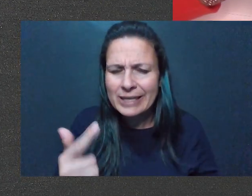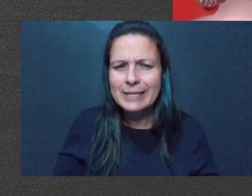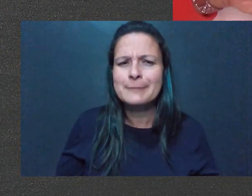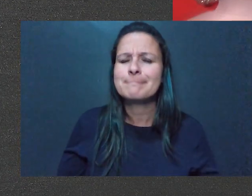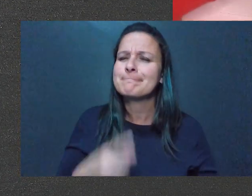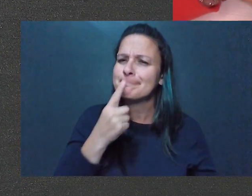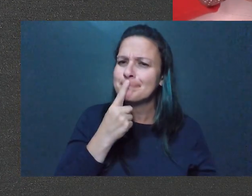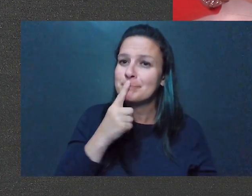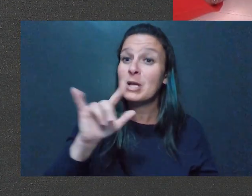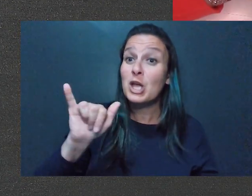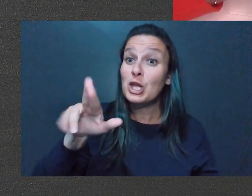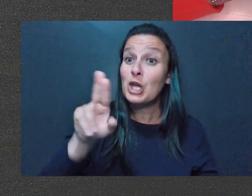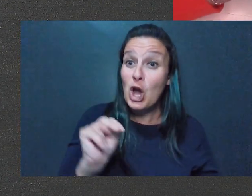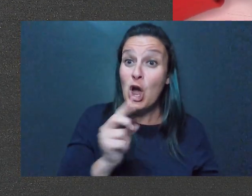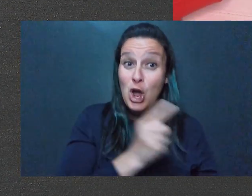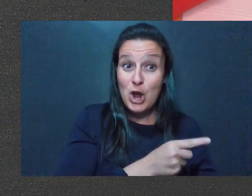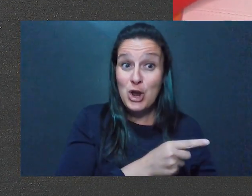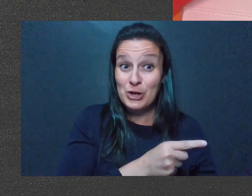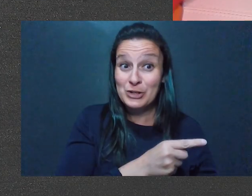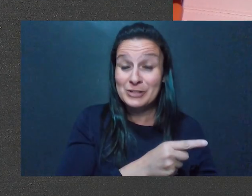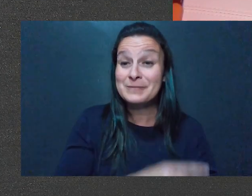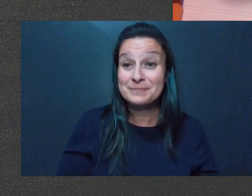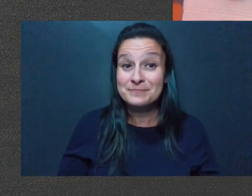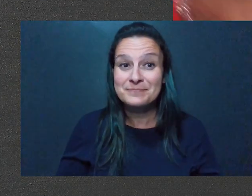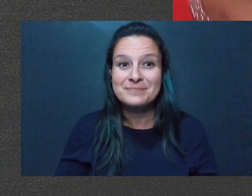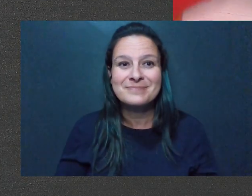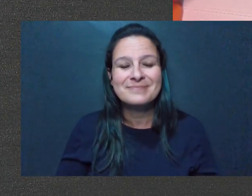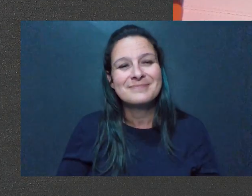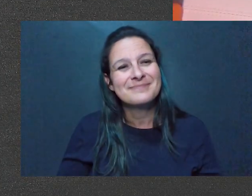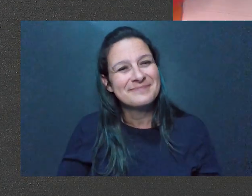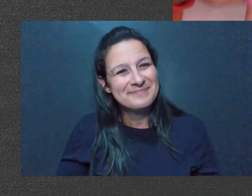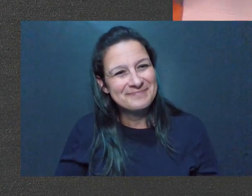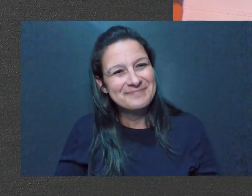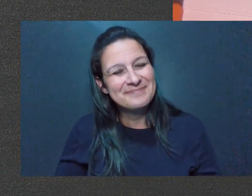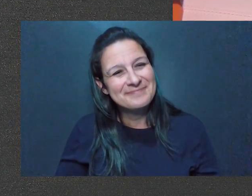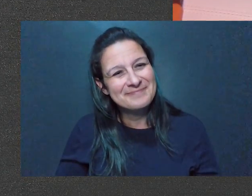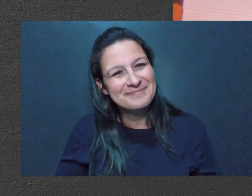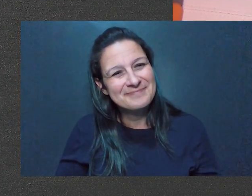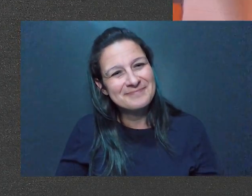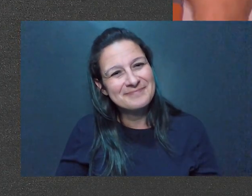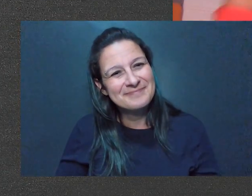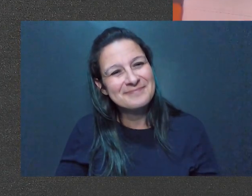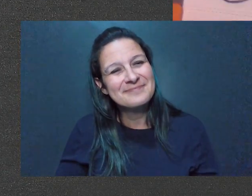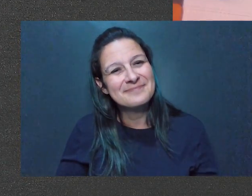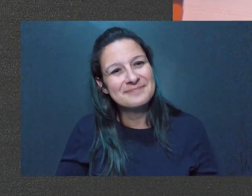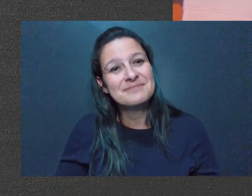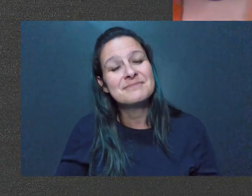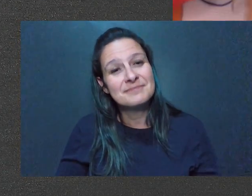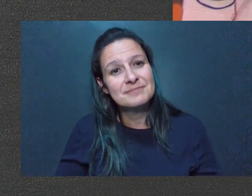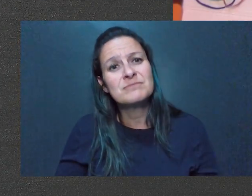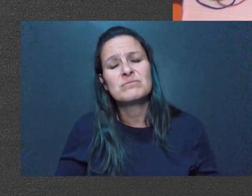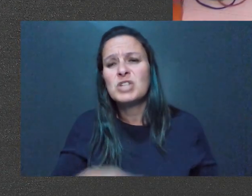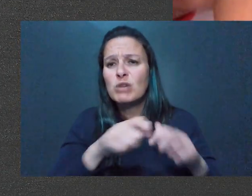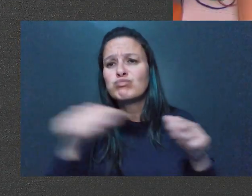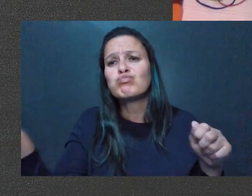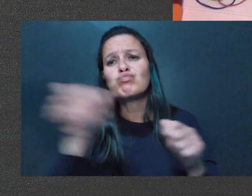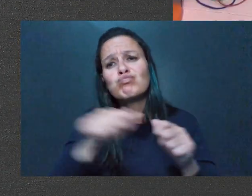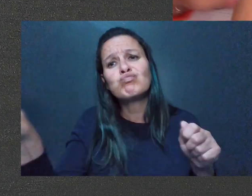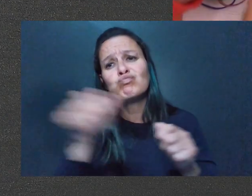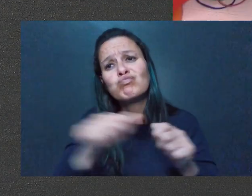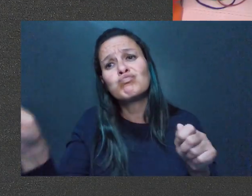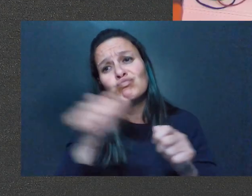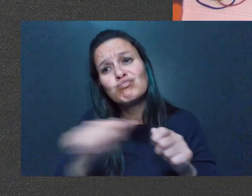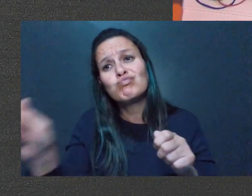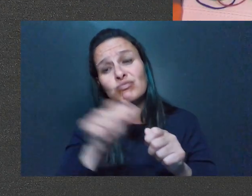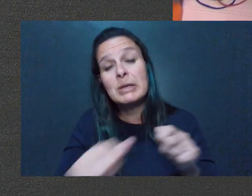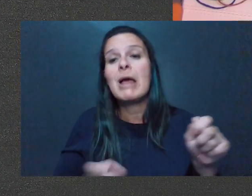your yarn, and you're just going to get some off right like this. Oh, you can pull some off and you can wait to cut to